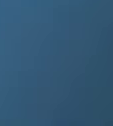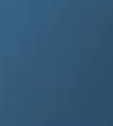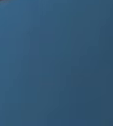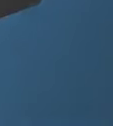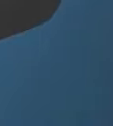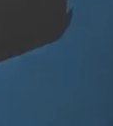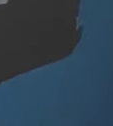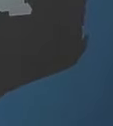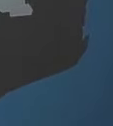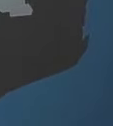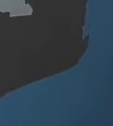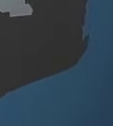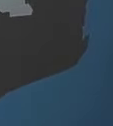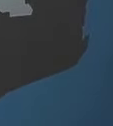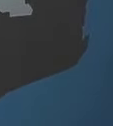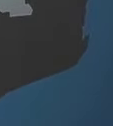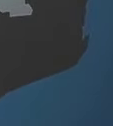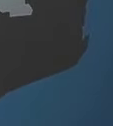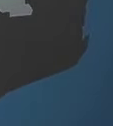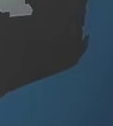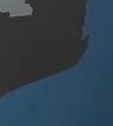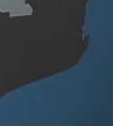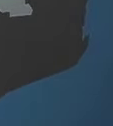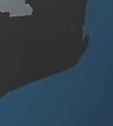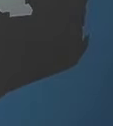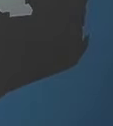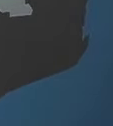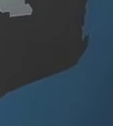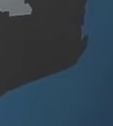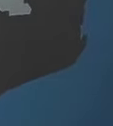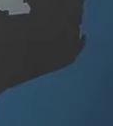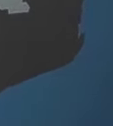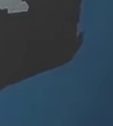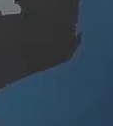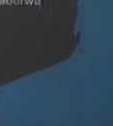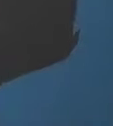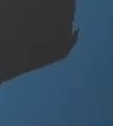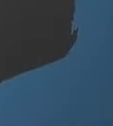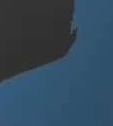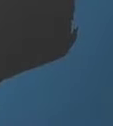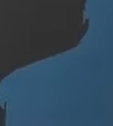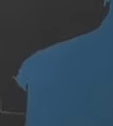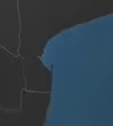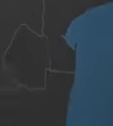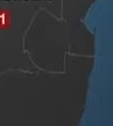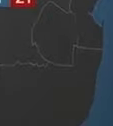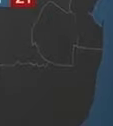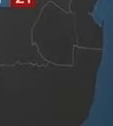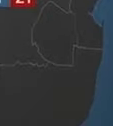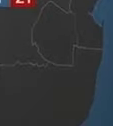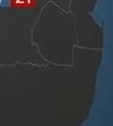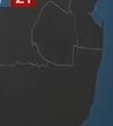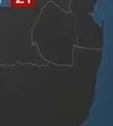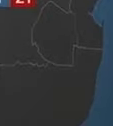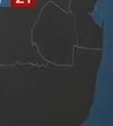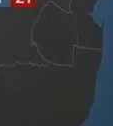Lowveld. A mild afternoon expected for Limpopo, patchy cloud cover over the province, but there won't be any rain. But the northwest, on the